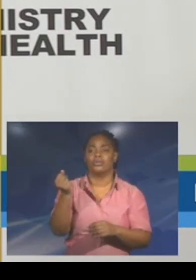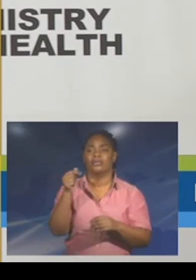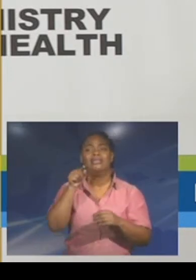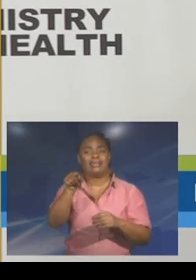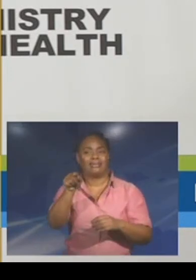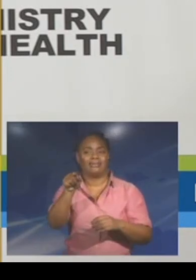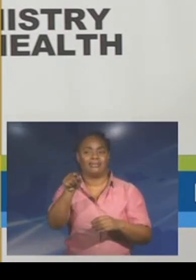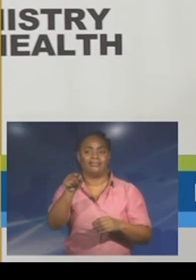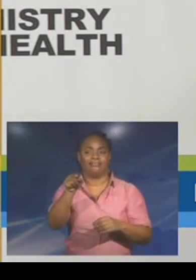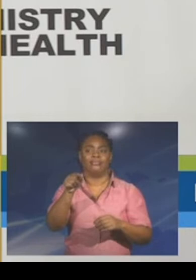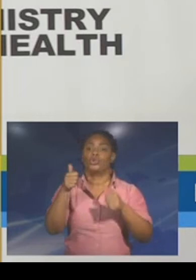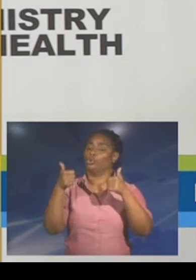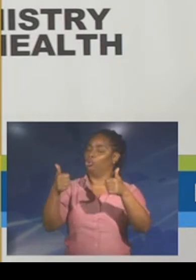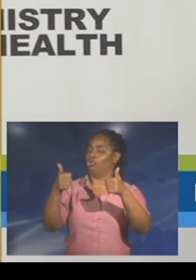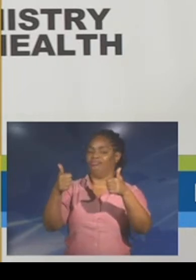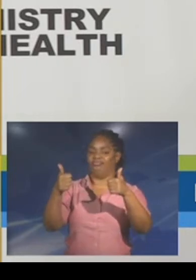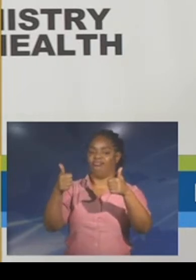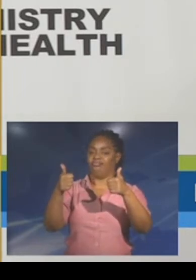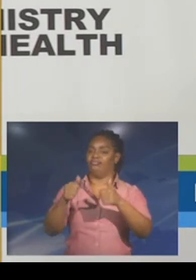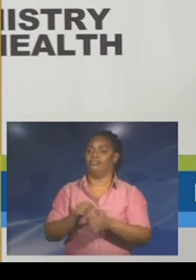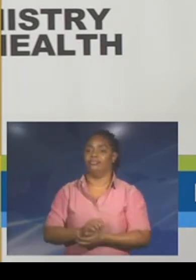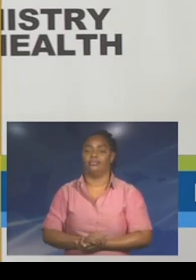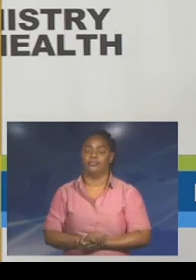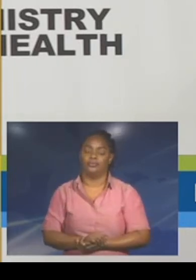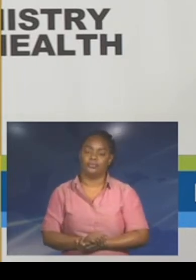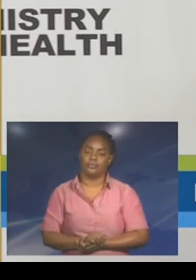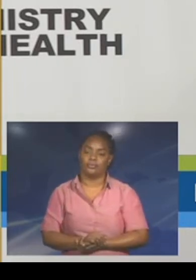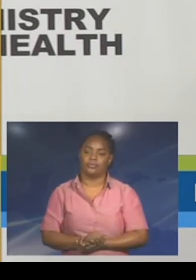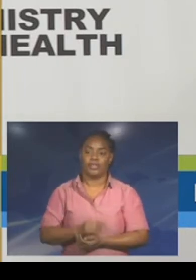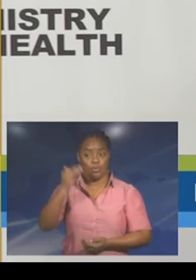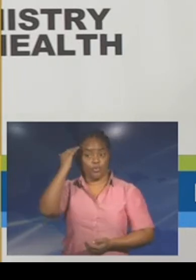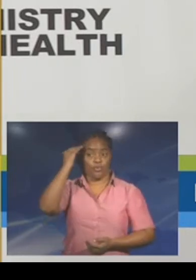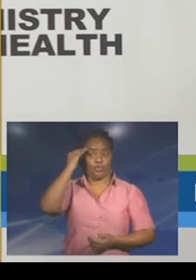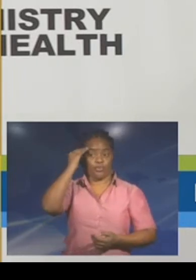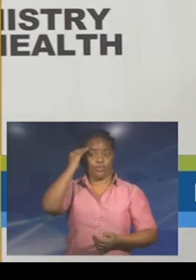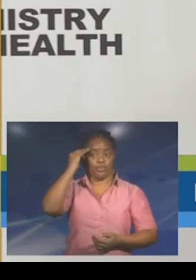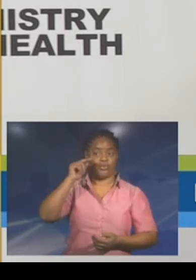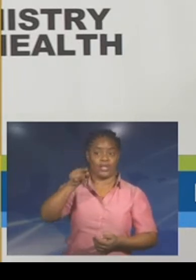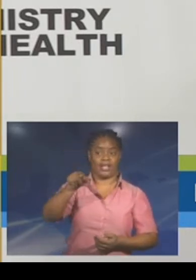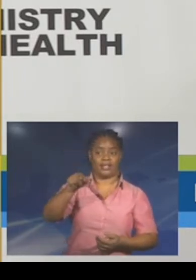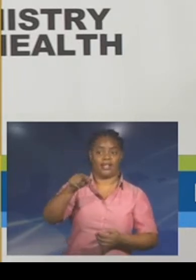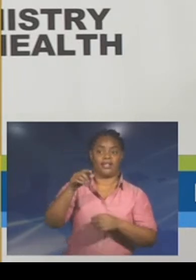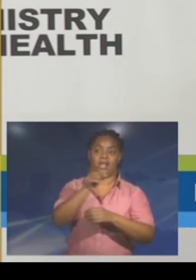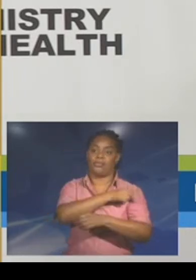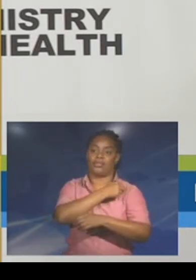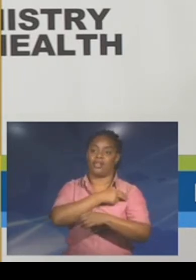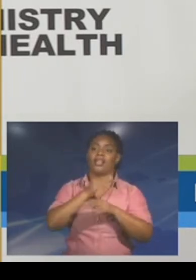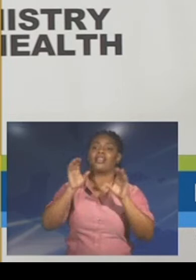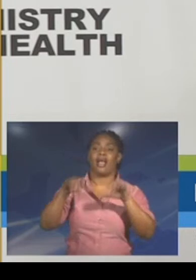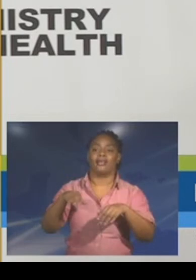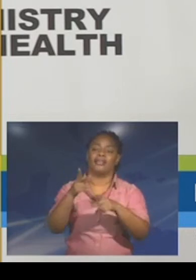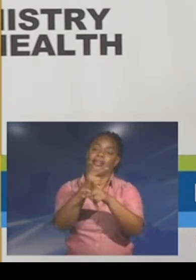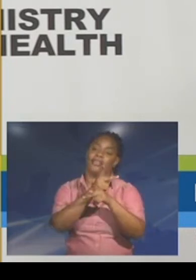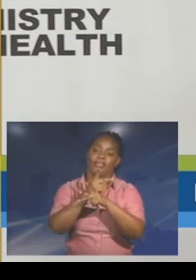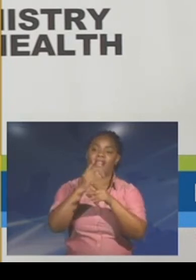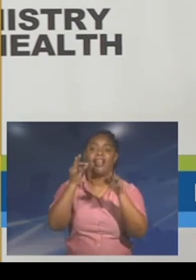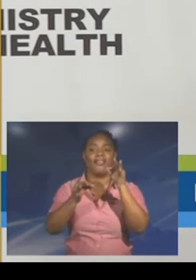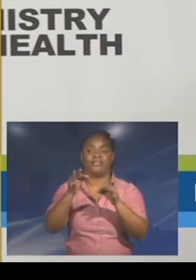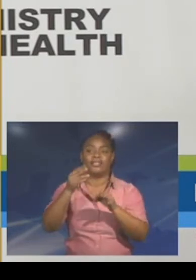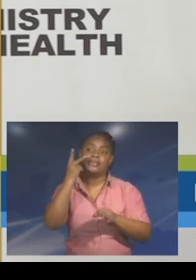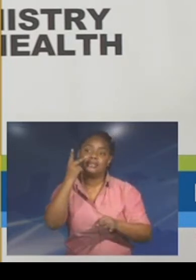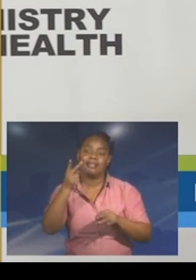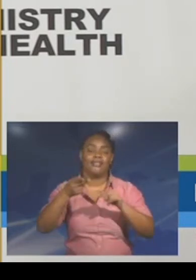health system and our population are better able to manage levels of transmission of the current variant of the